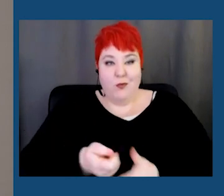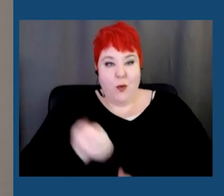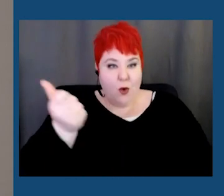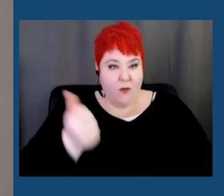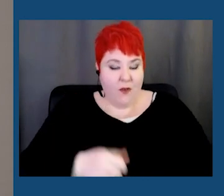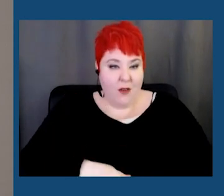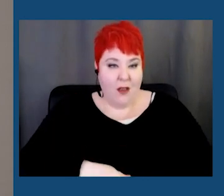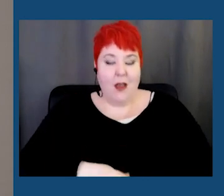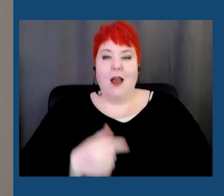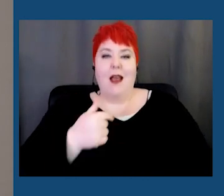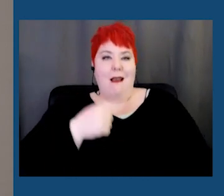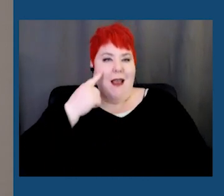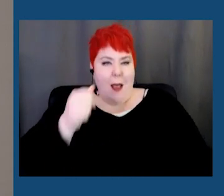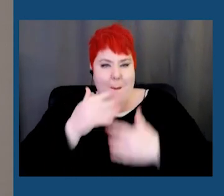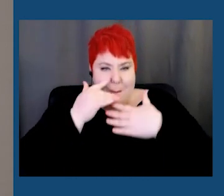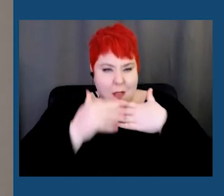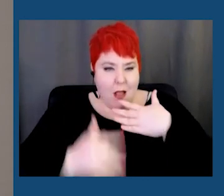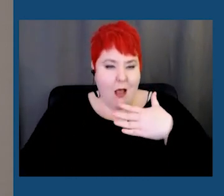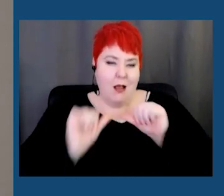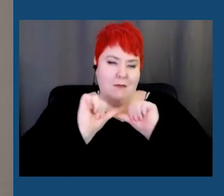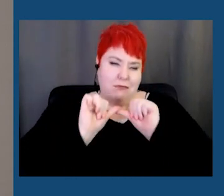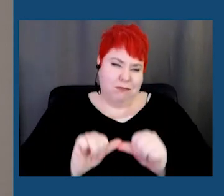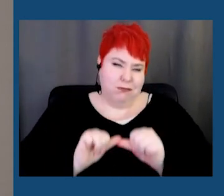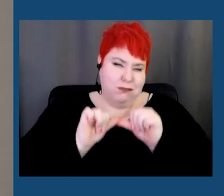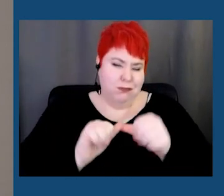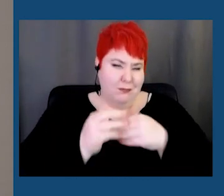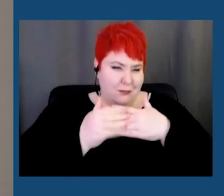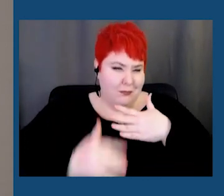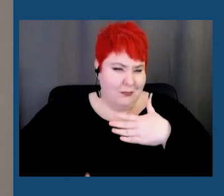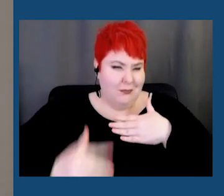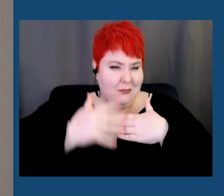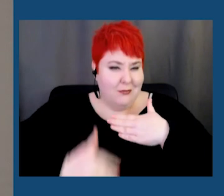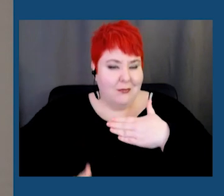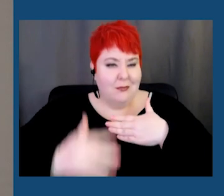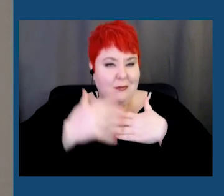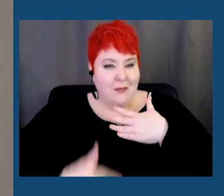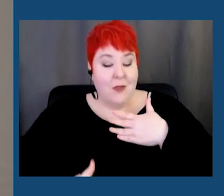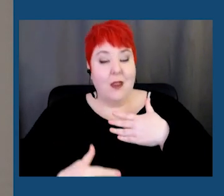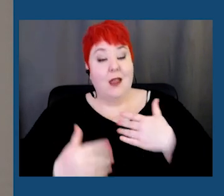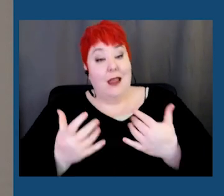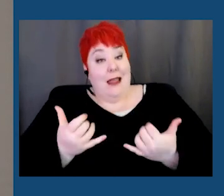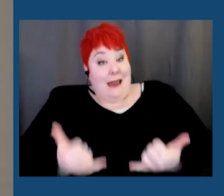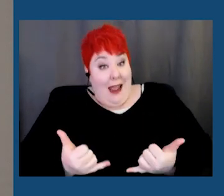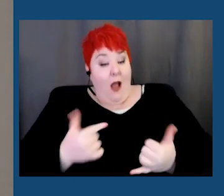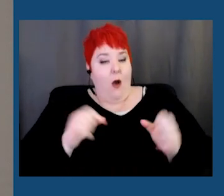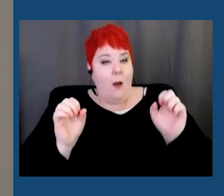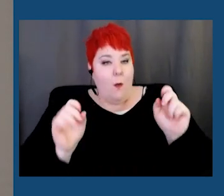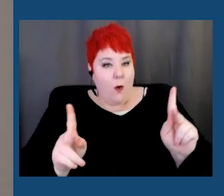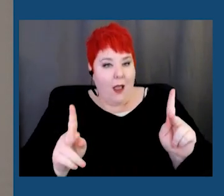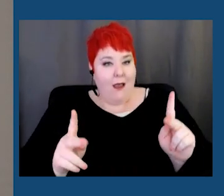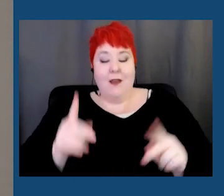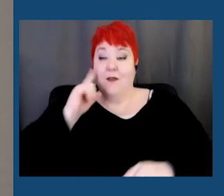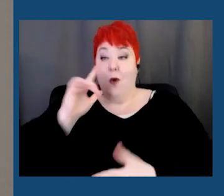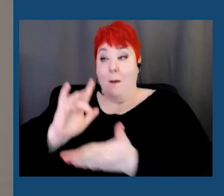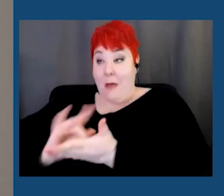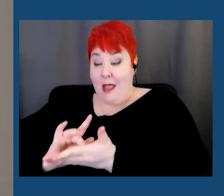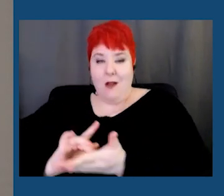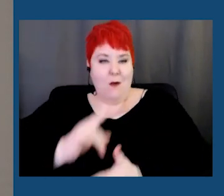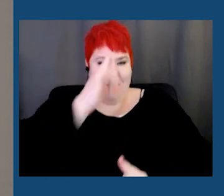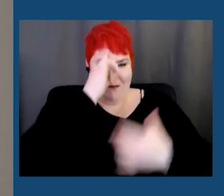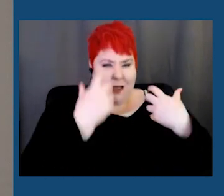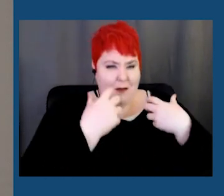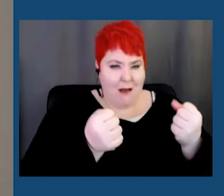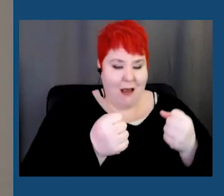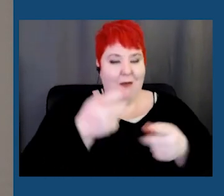loss. I'm okay now and got the proper medical and mental health care I needed.